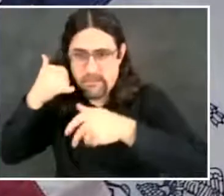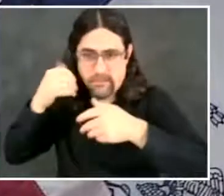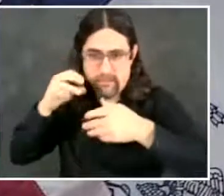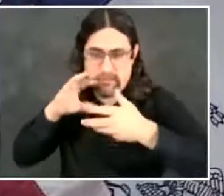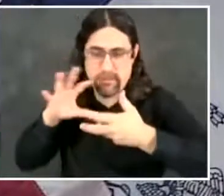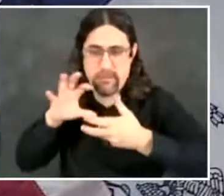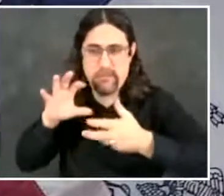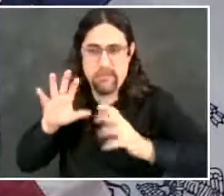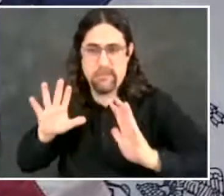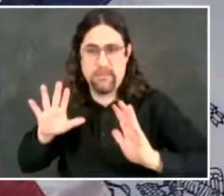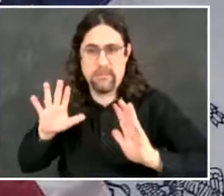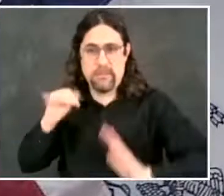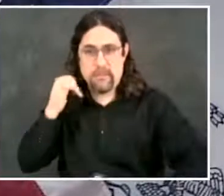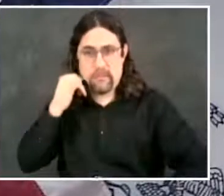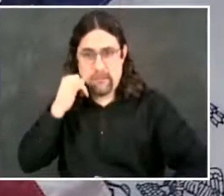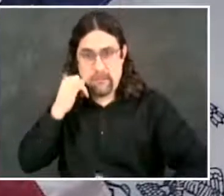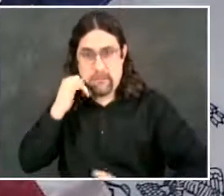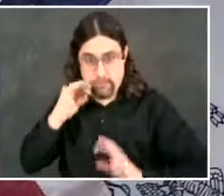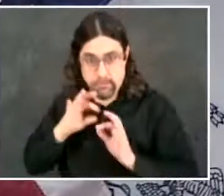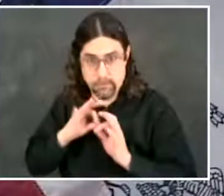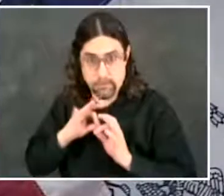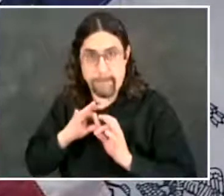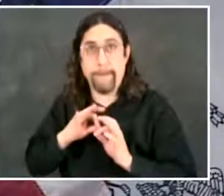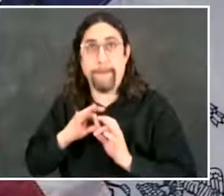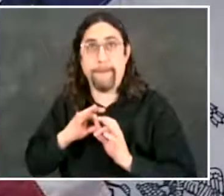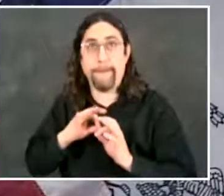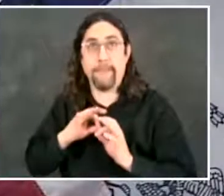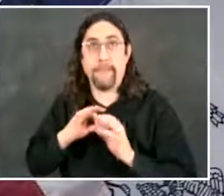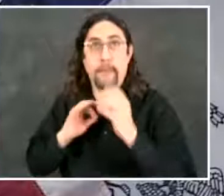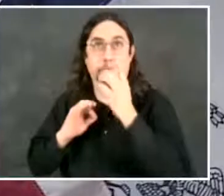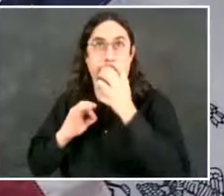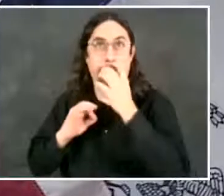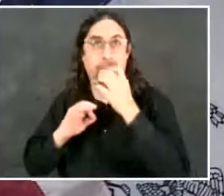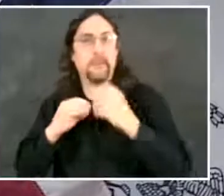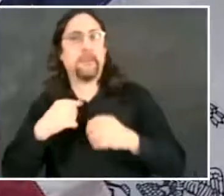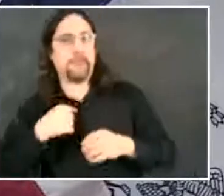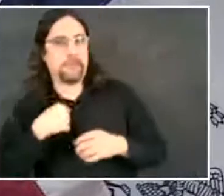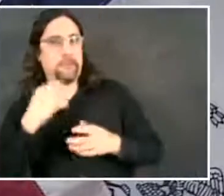Jacob. I'll repeat my question if you hear me. Yeah, there you go.